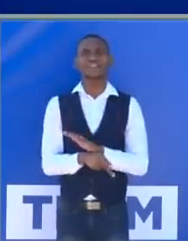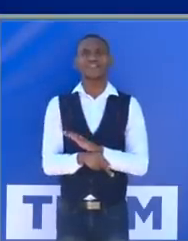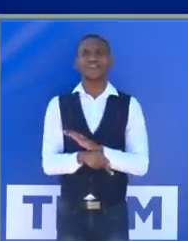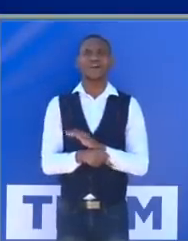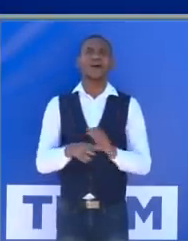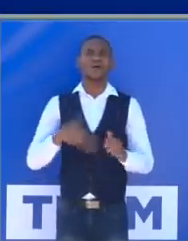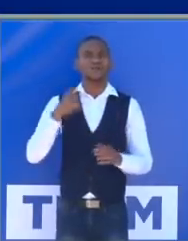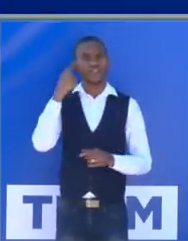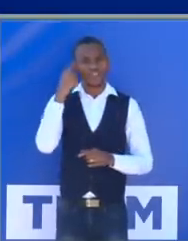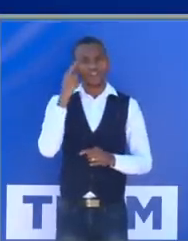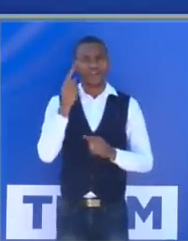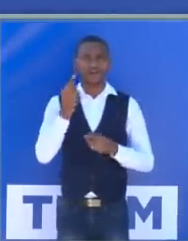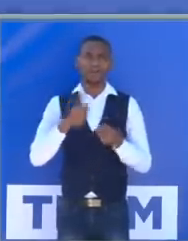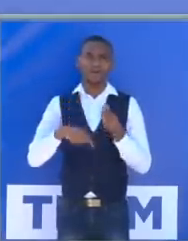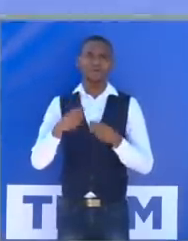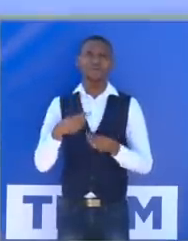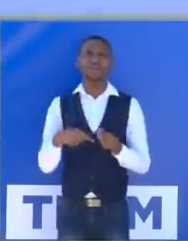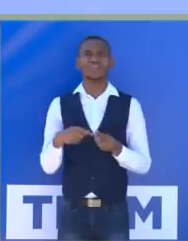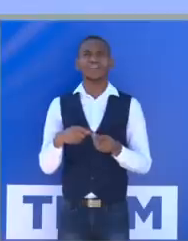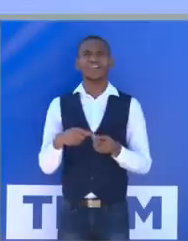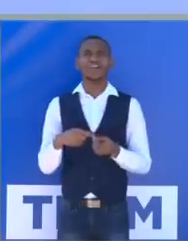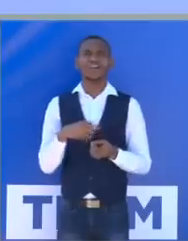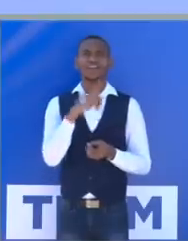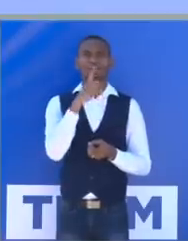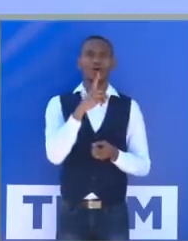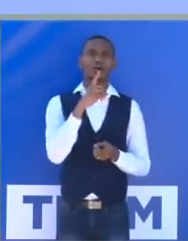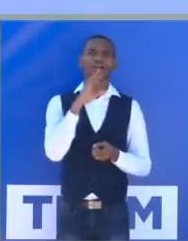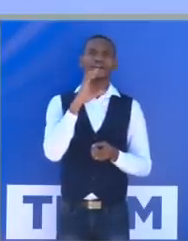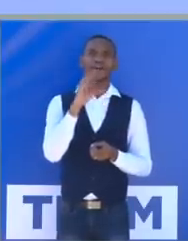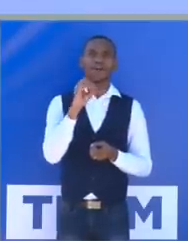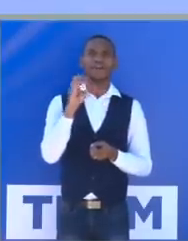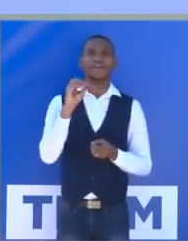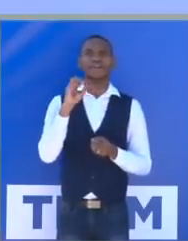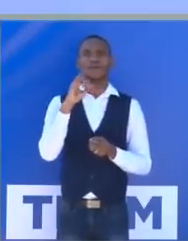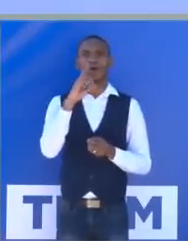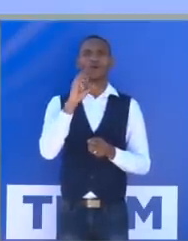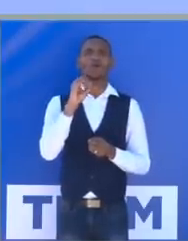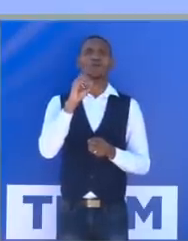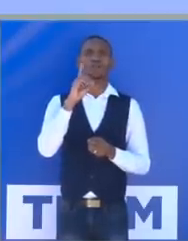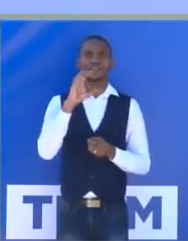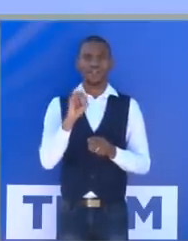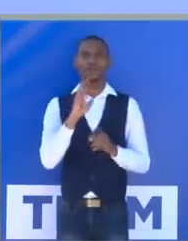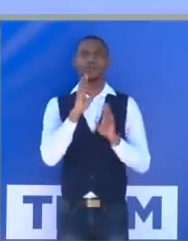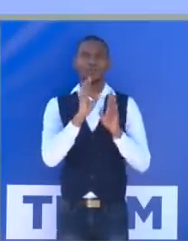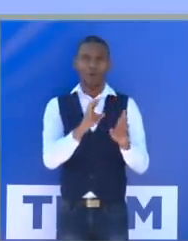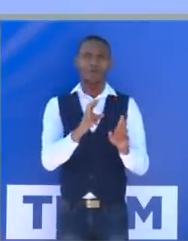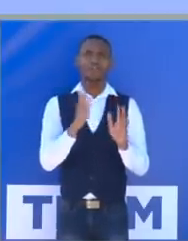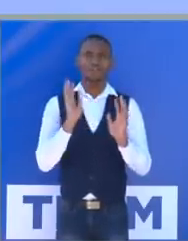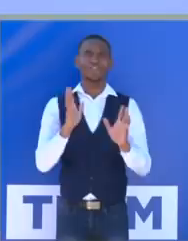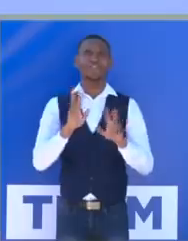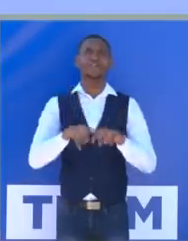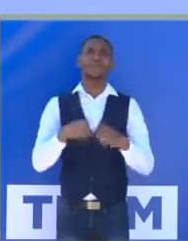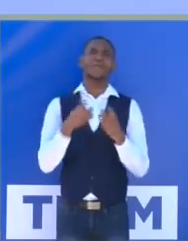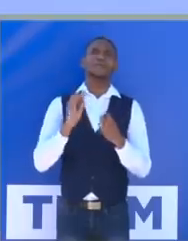I want you to think about the 110 women who will report that they've been raped.